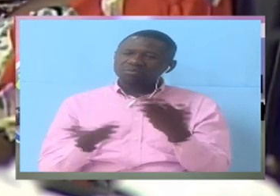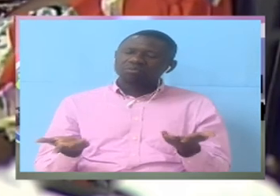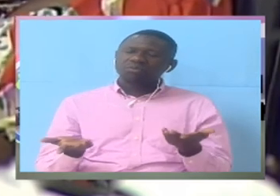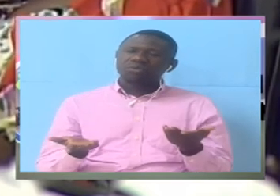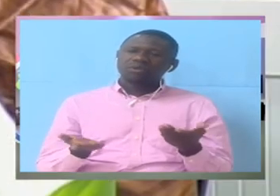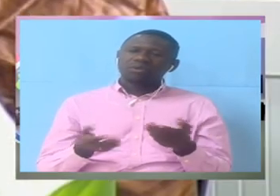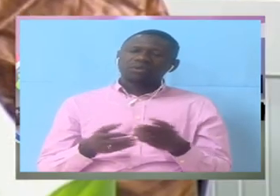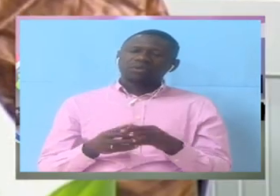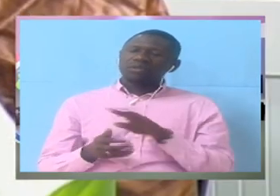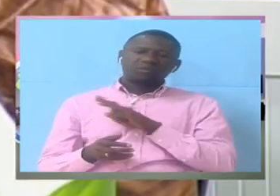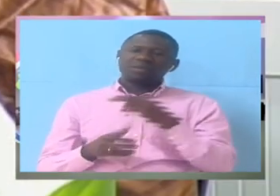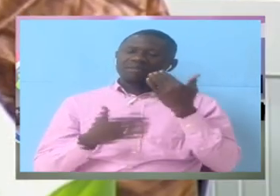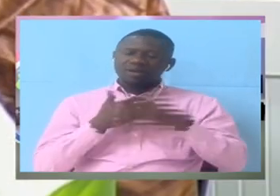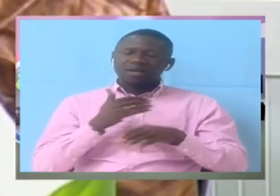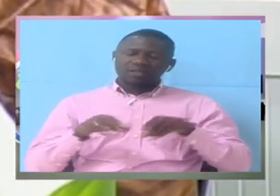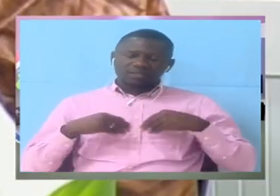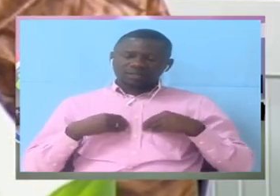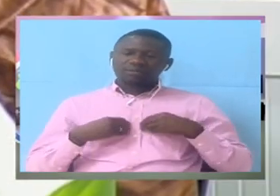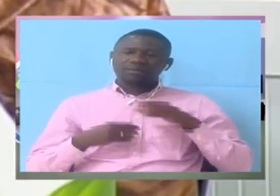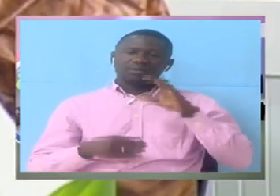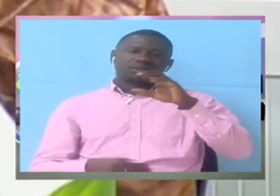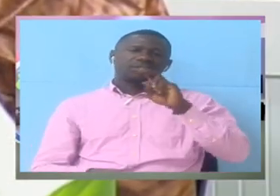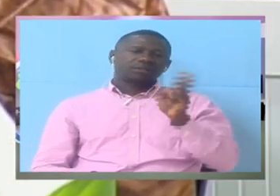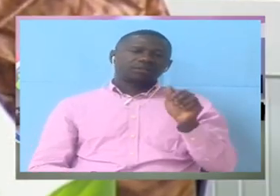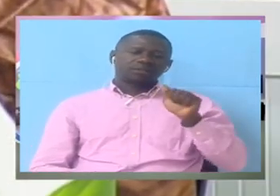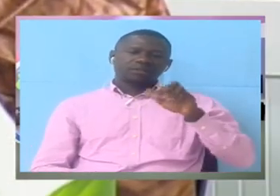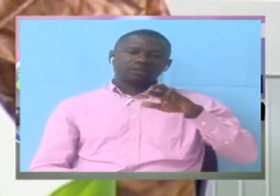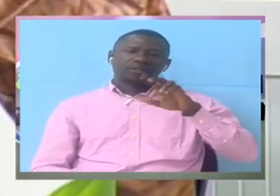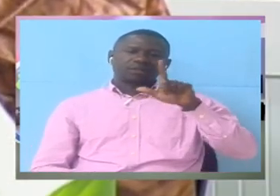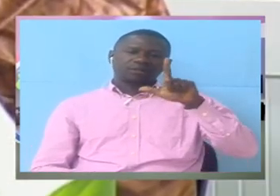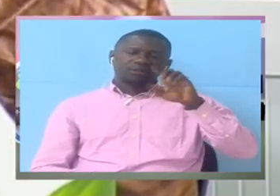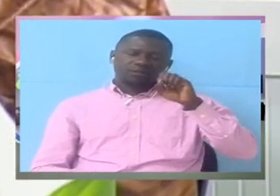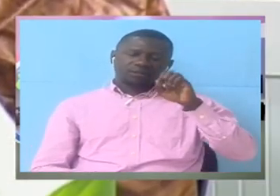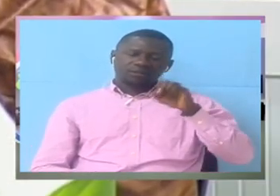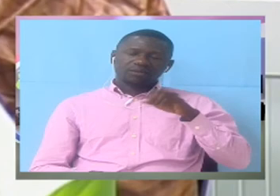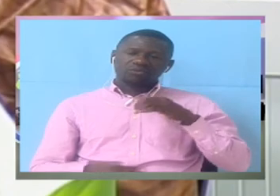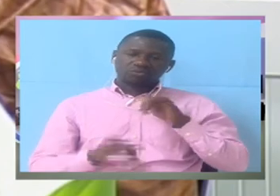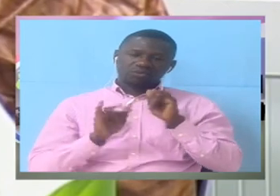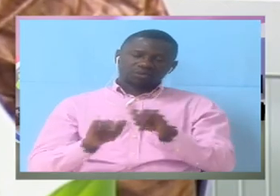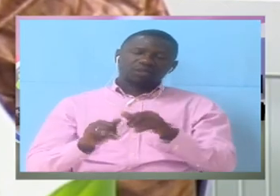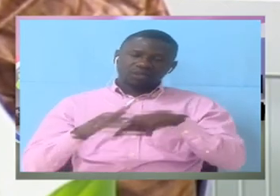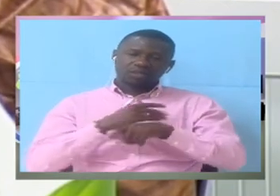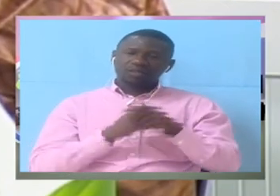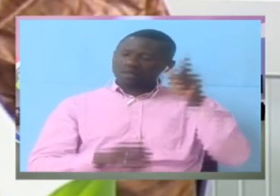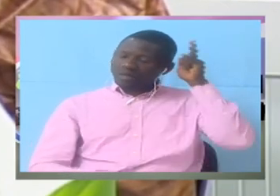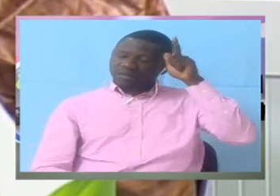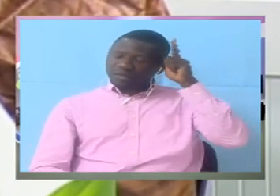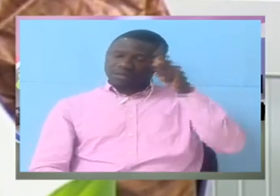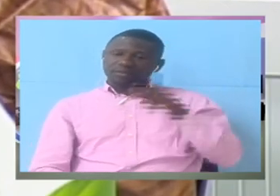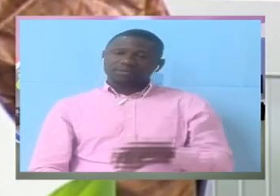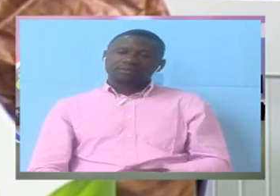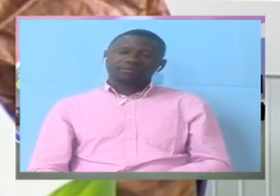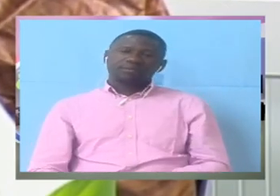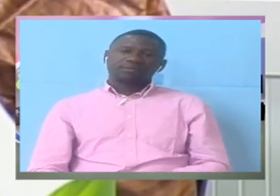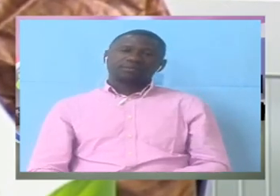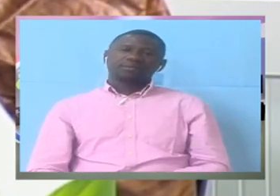Liberia. They will not allow Charles Tello to be in Liberia. This question is pleasing to